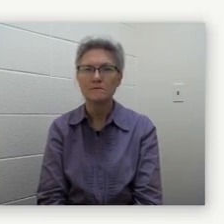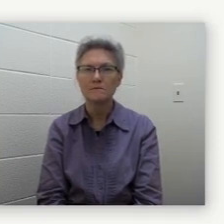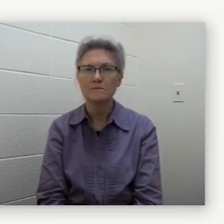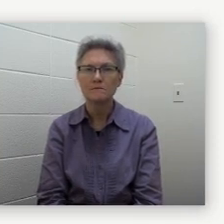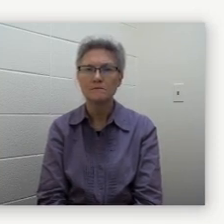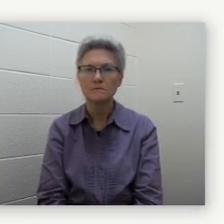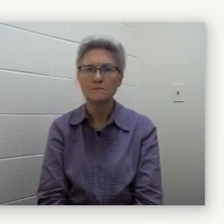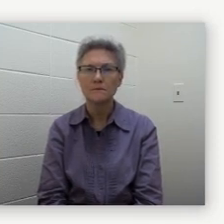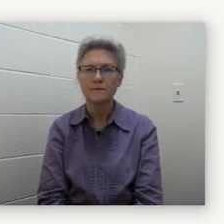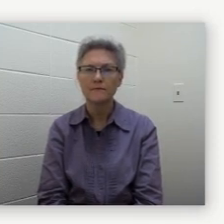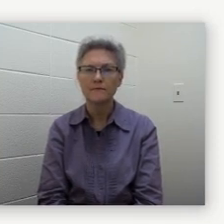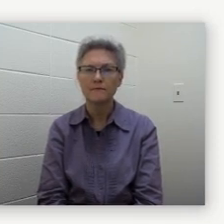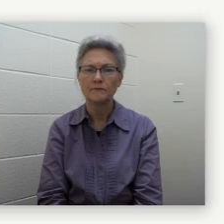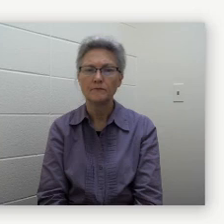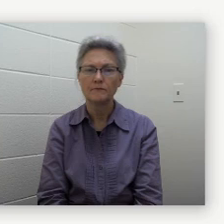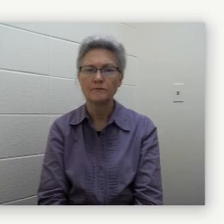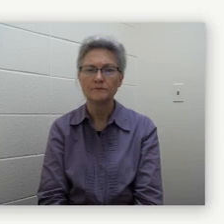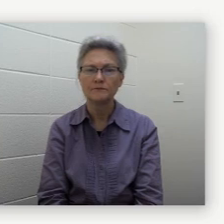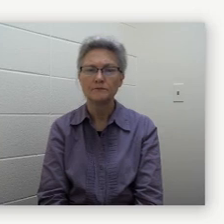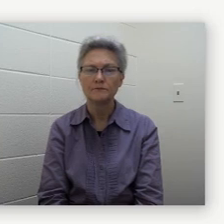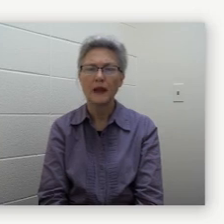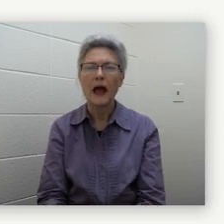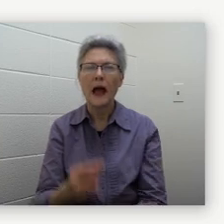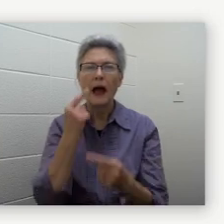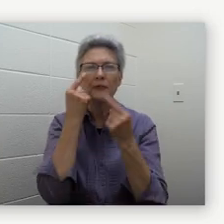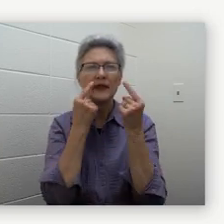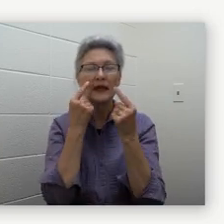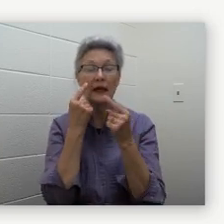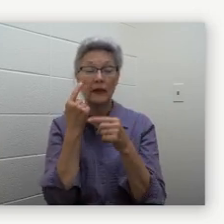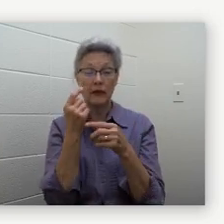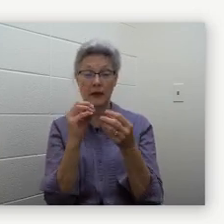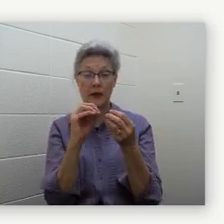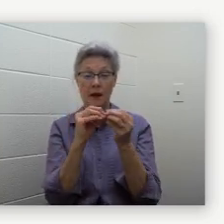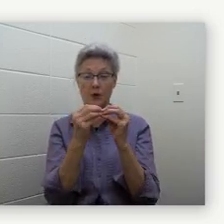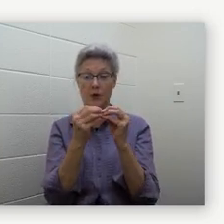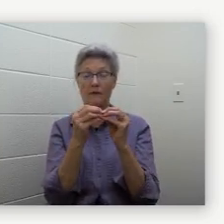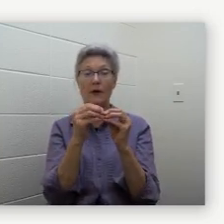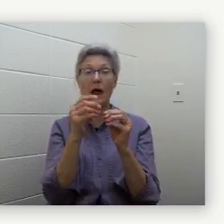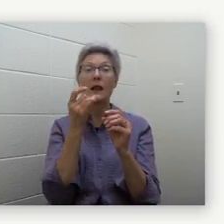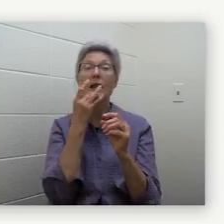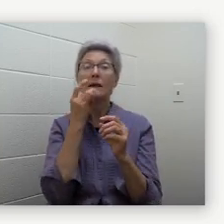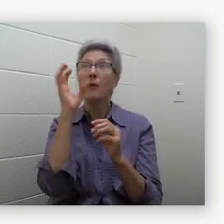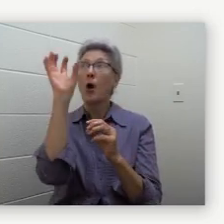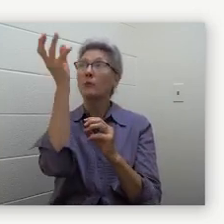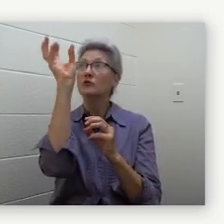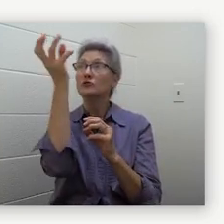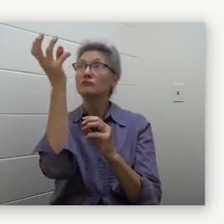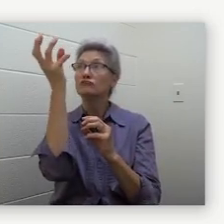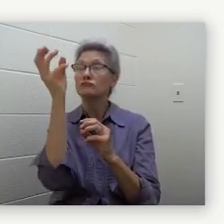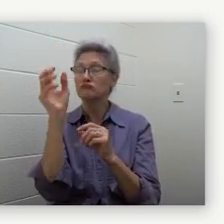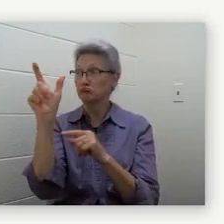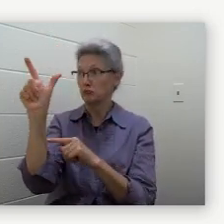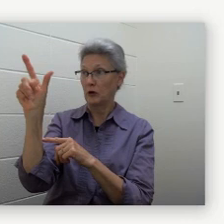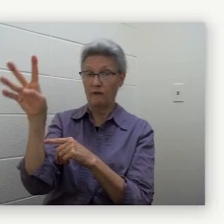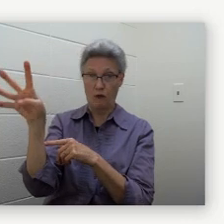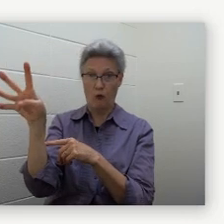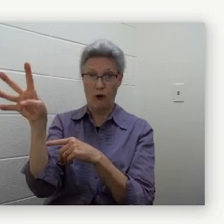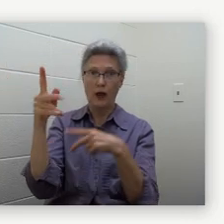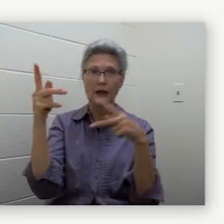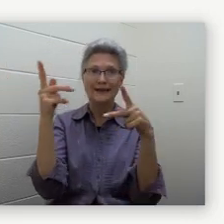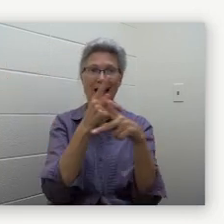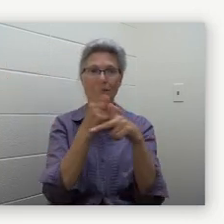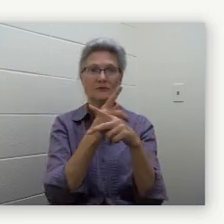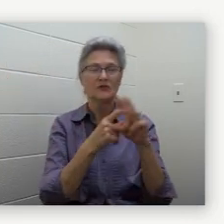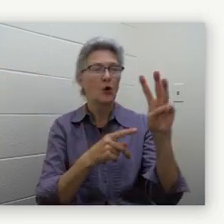Okay, so I'm thinking that I would take the number of light bulbs, which is 24, and multiply it by the watts used for each light